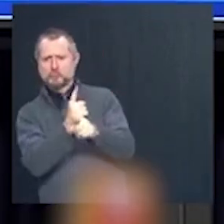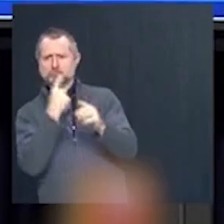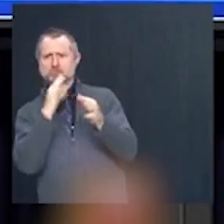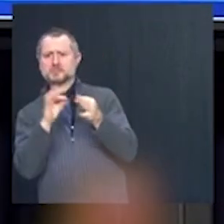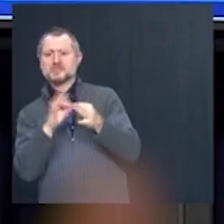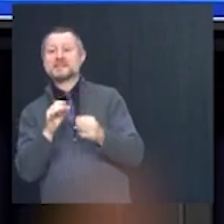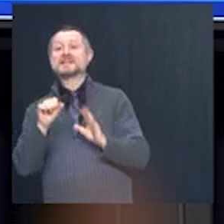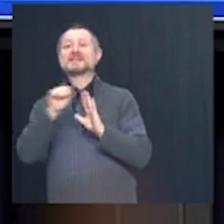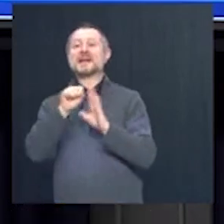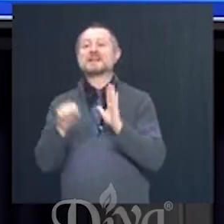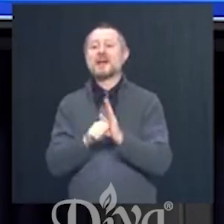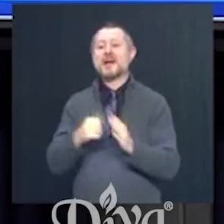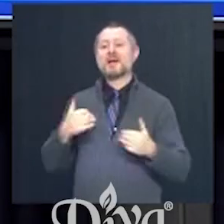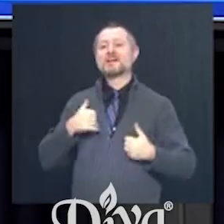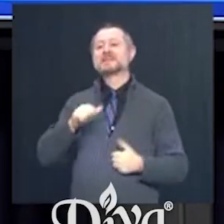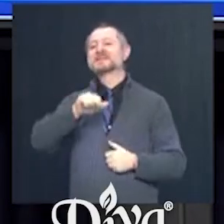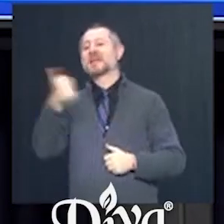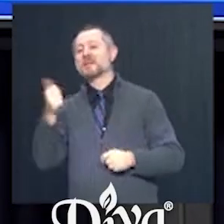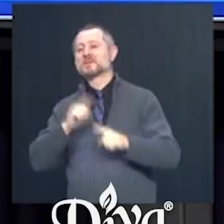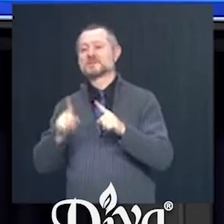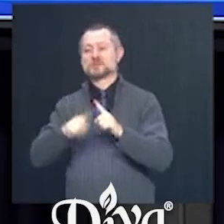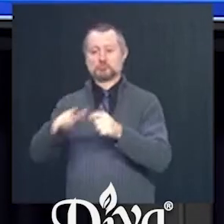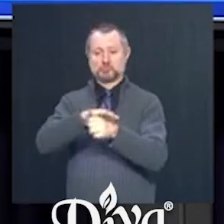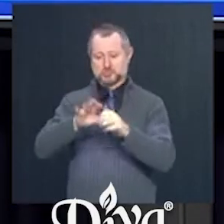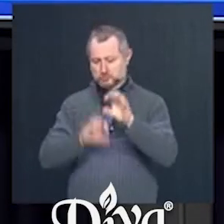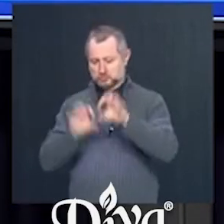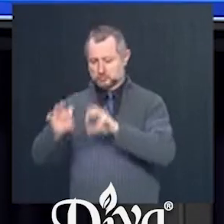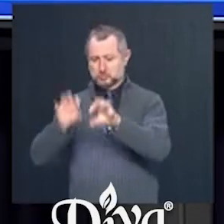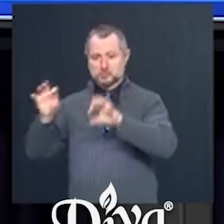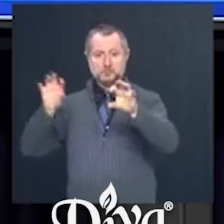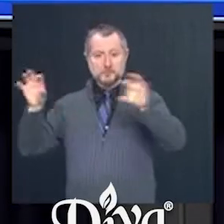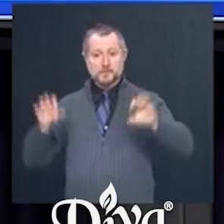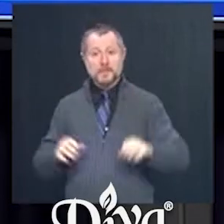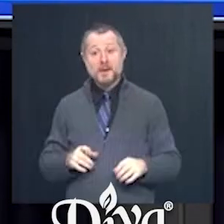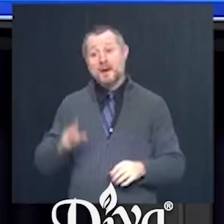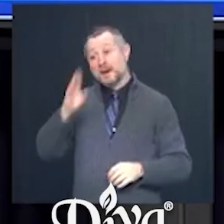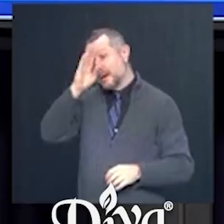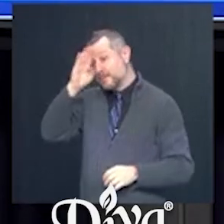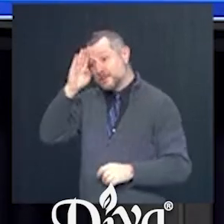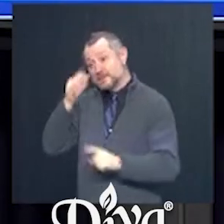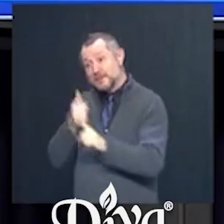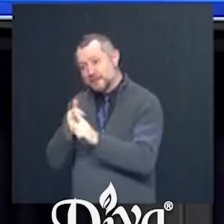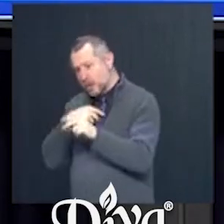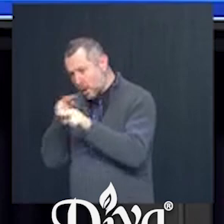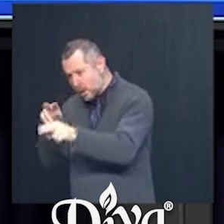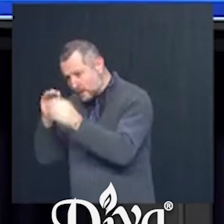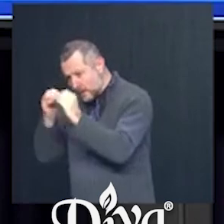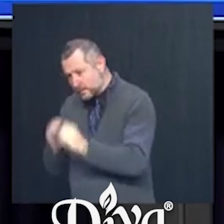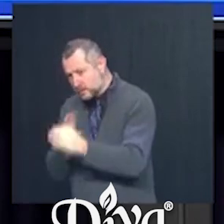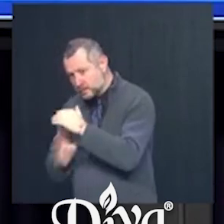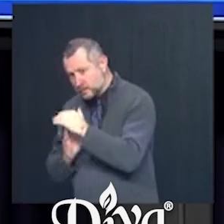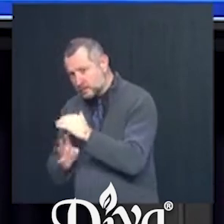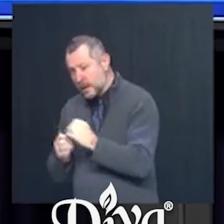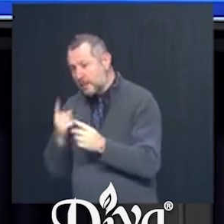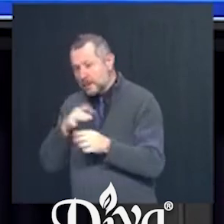the 10 different regions. And when you're looking at hospitalizations, it's important to look at it regionally because, for example, in New York City, if you live in Brooklyn,